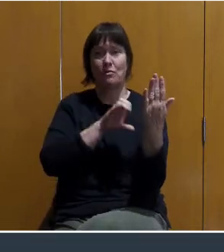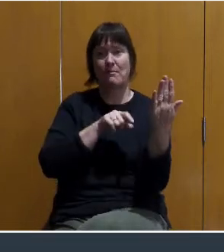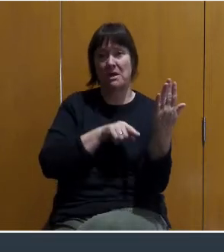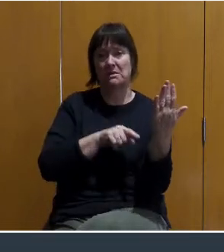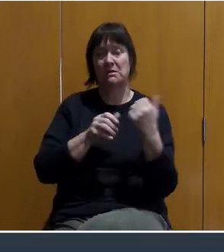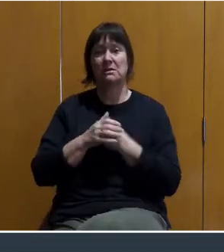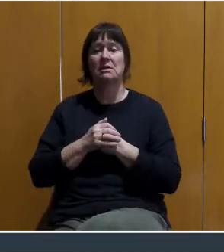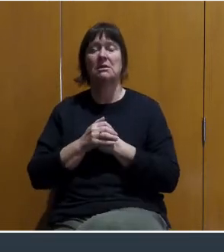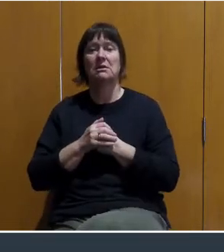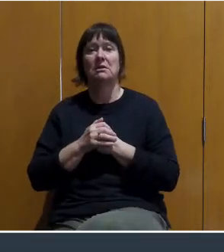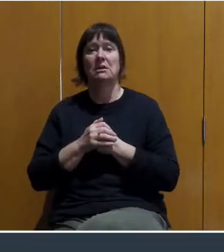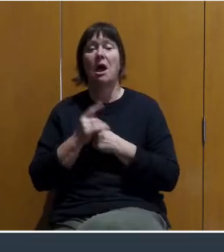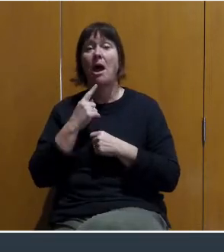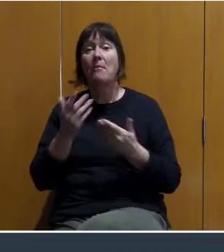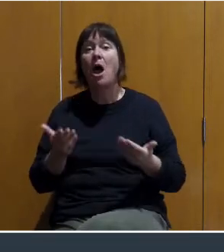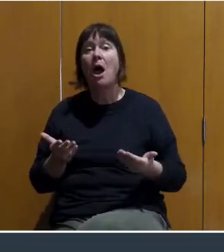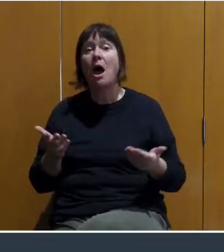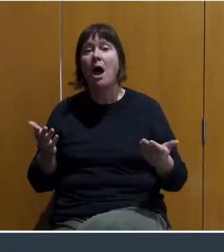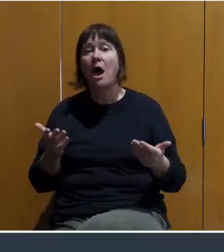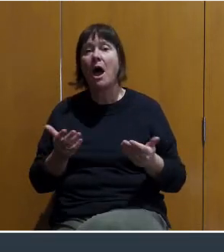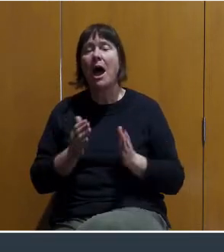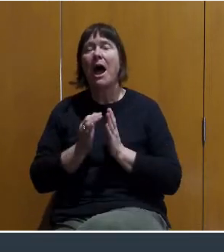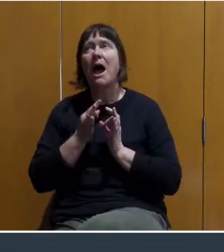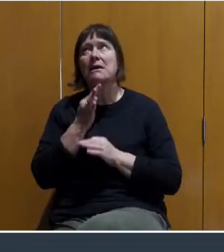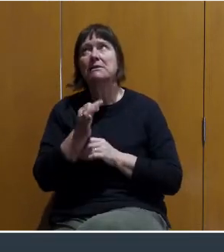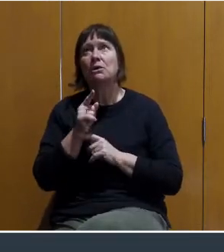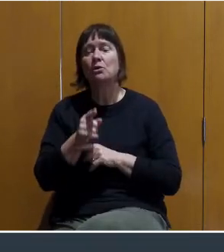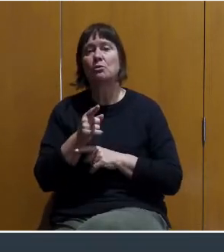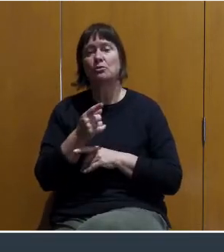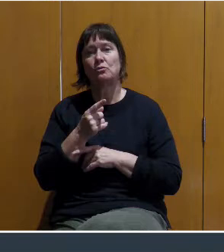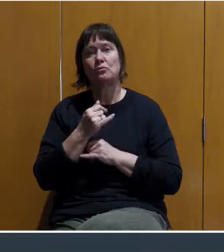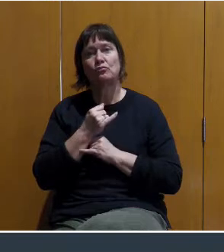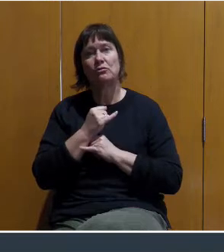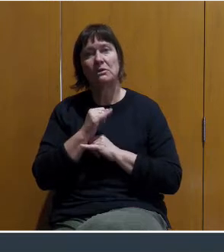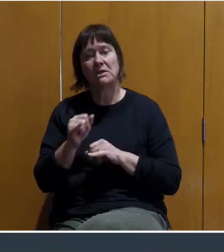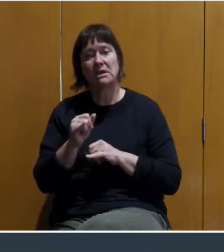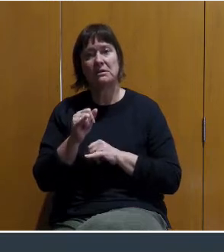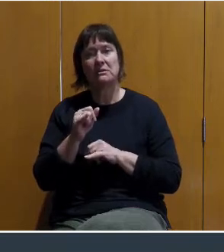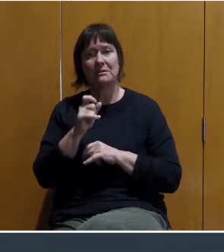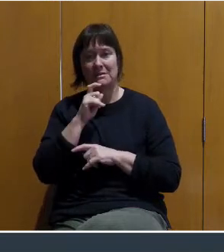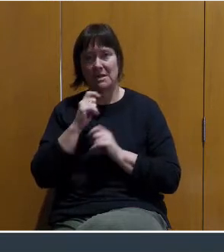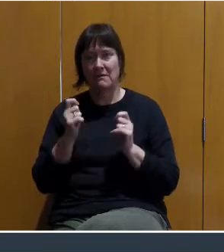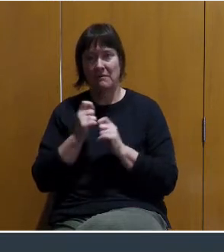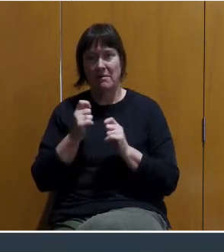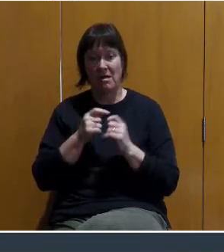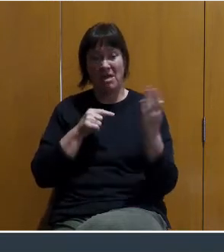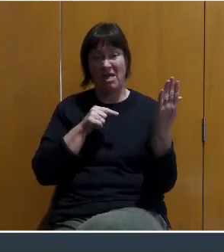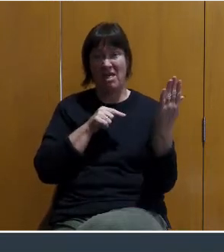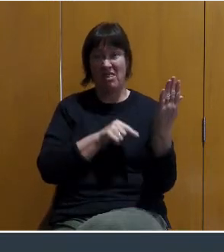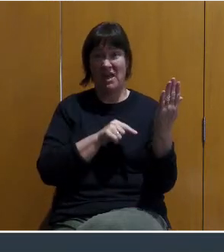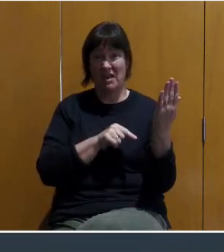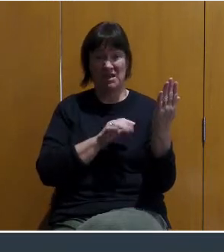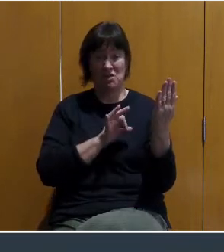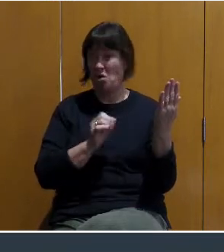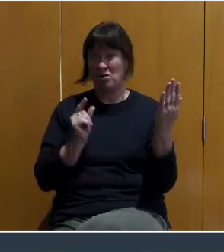At this point in time, I'm urging you to reject that staff recommendation. The minor amendment referenced by staff is far